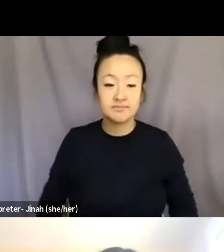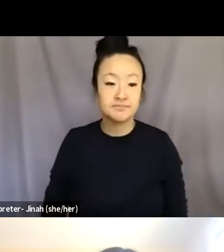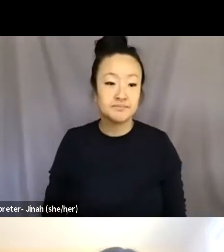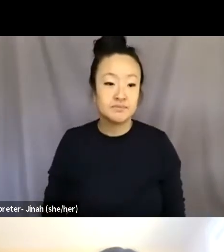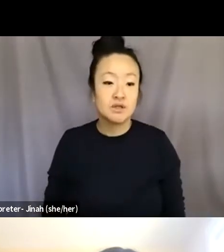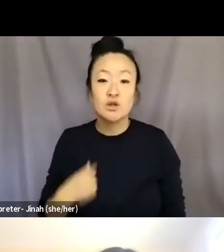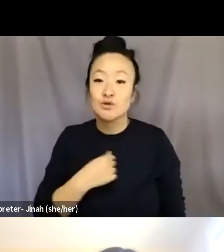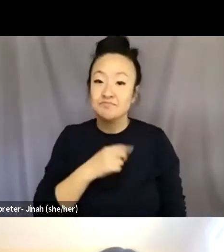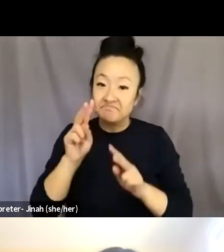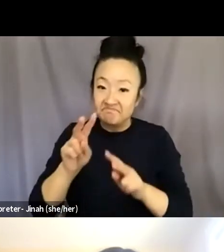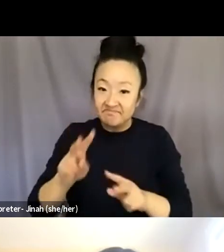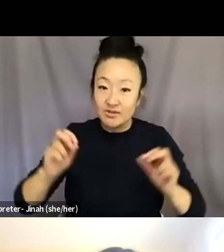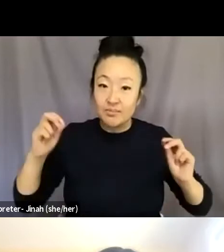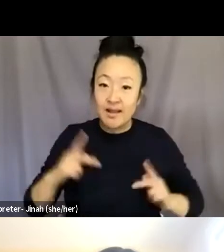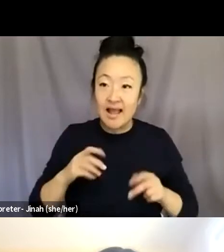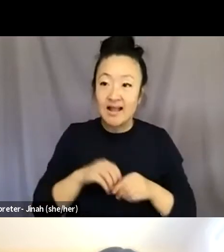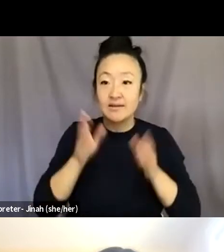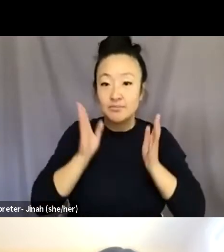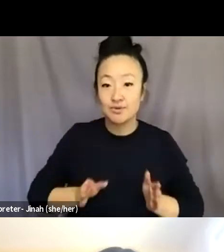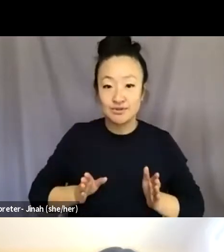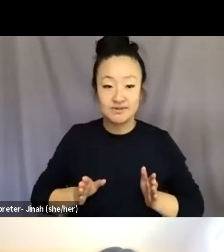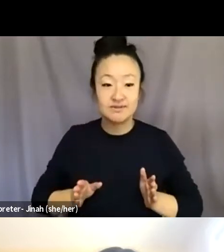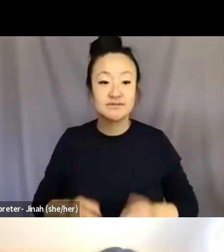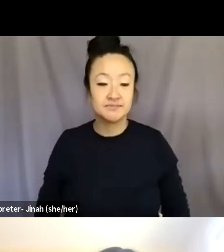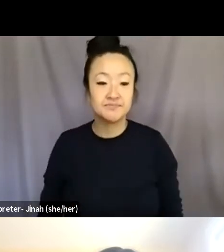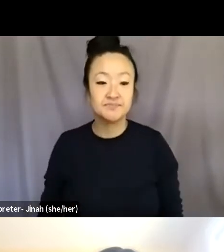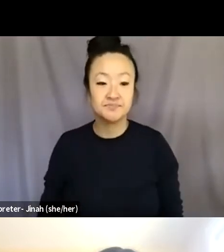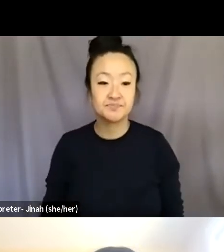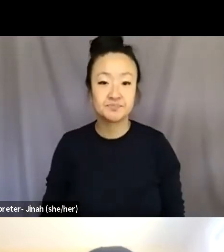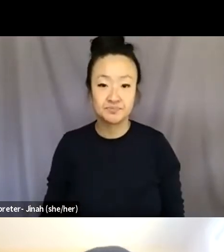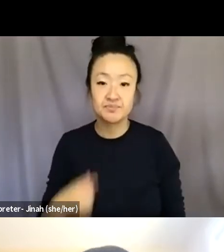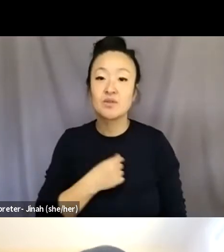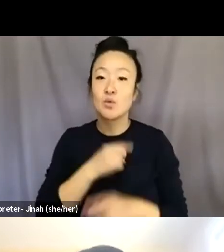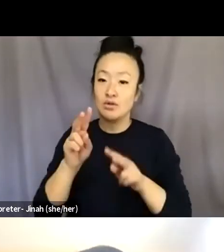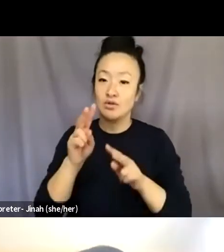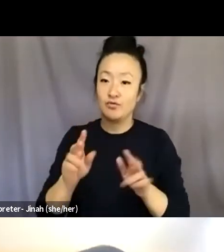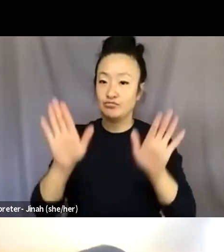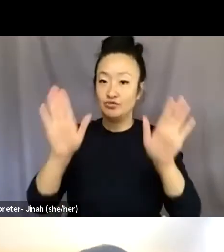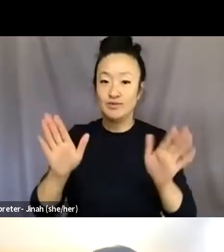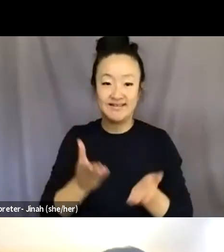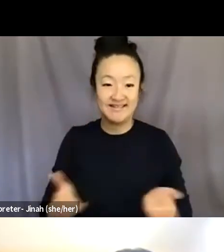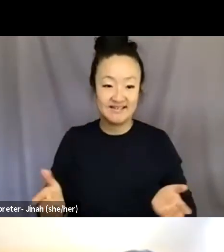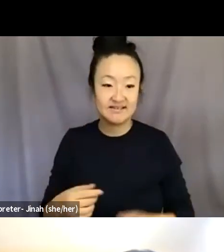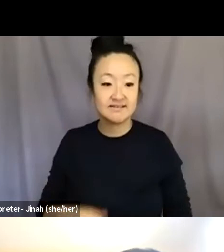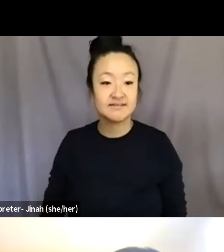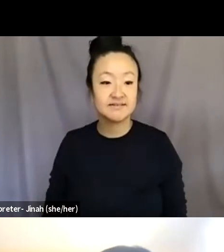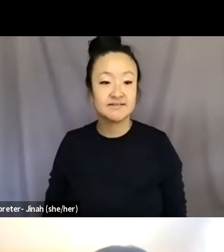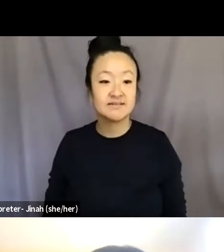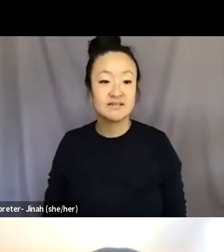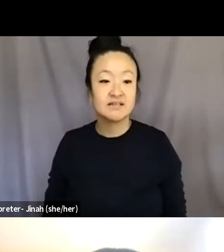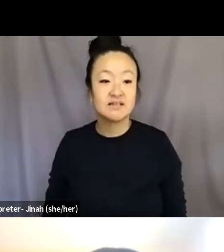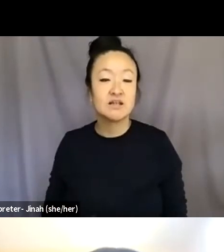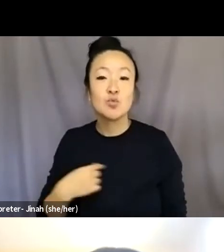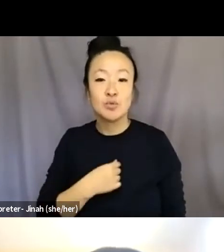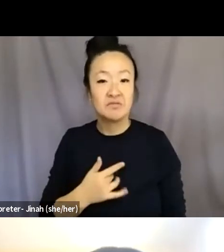looking forward to coming back in person, and we're looking forward to great things. And we're one of those